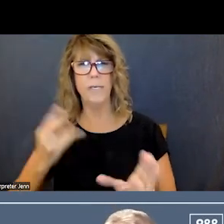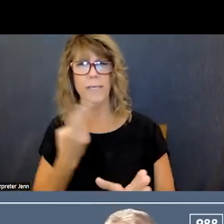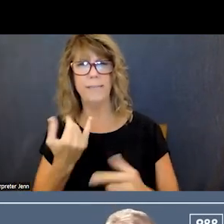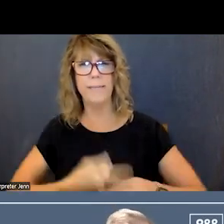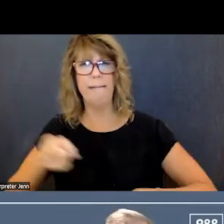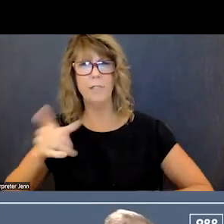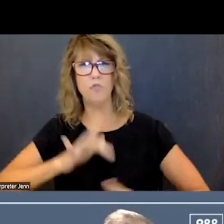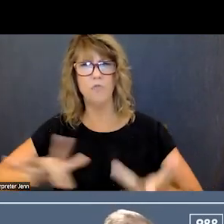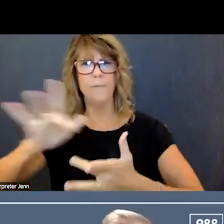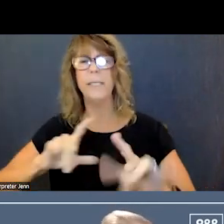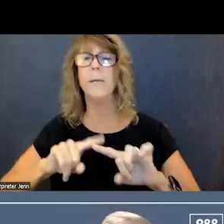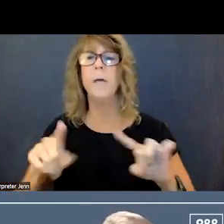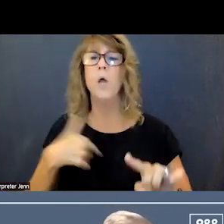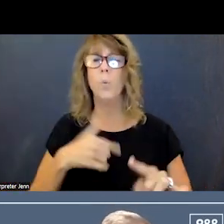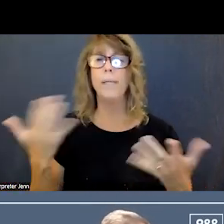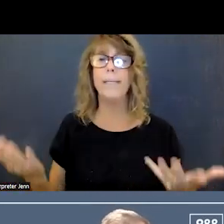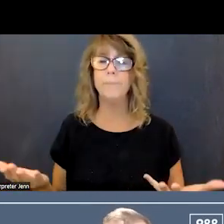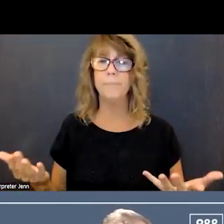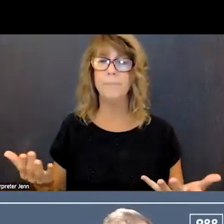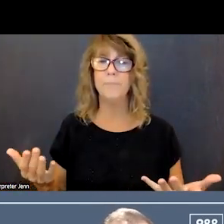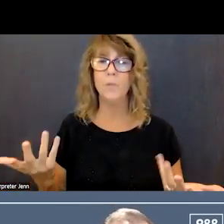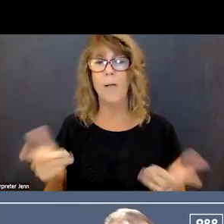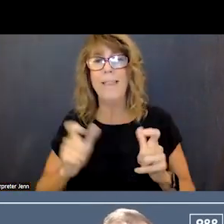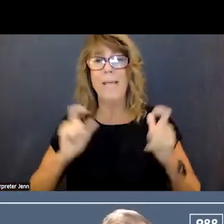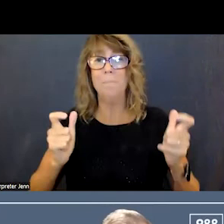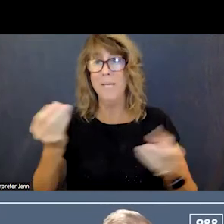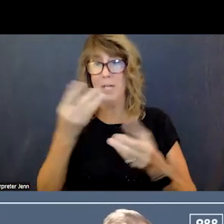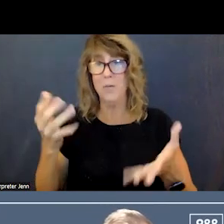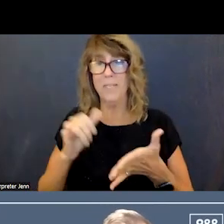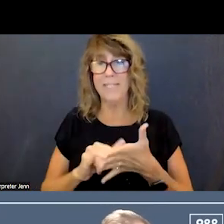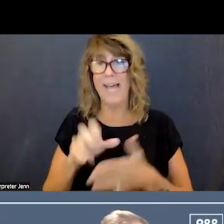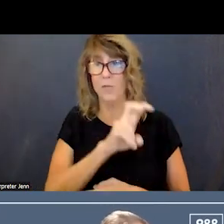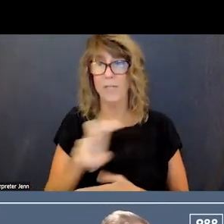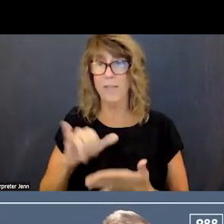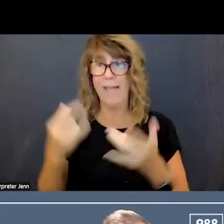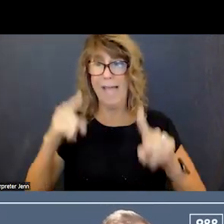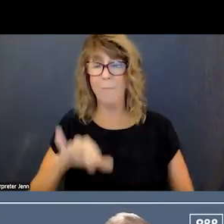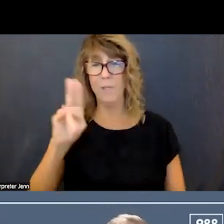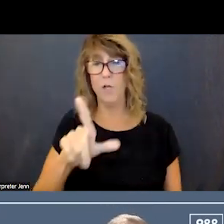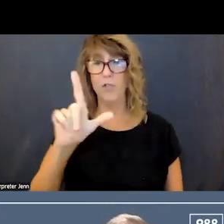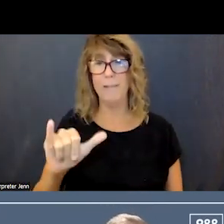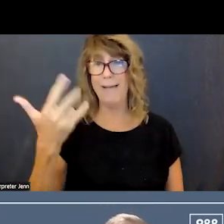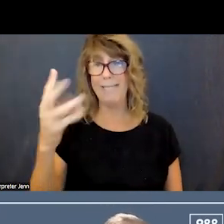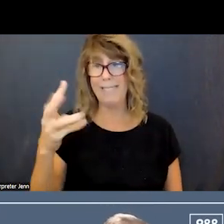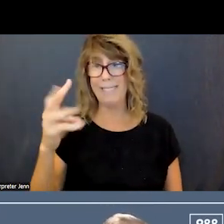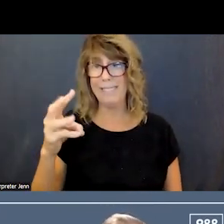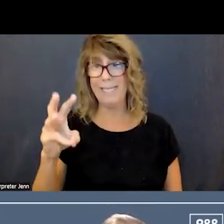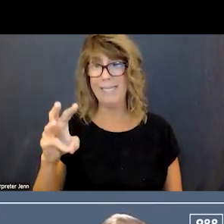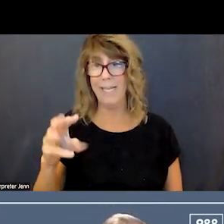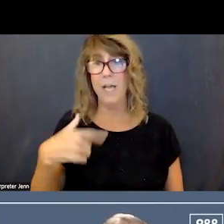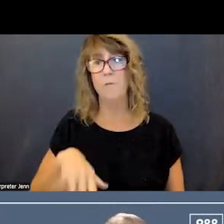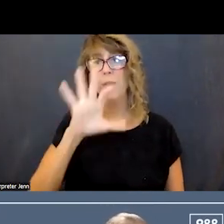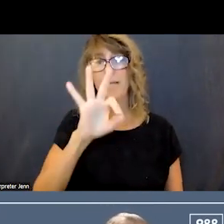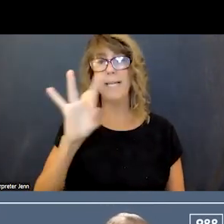But we, of course, the big news is the transition that occurred on July 16th to the 988 Suicide